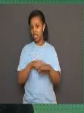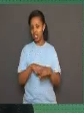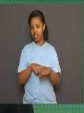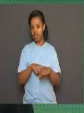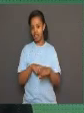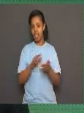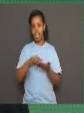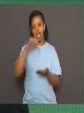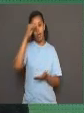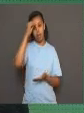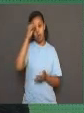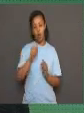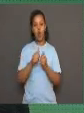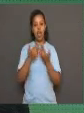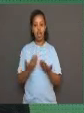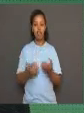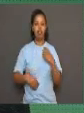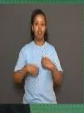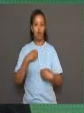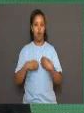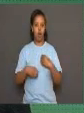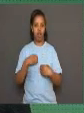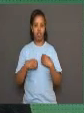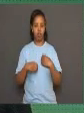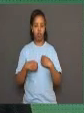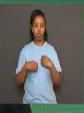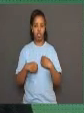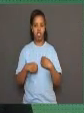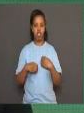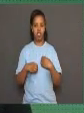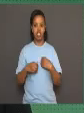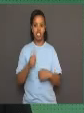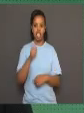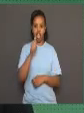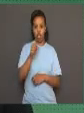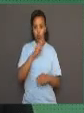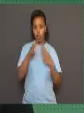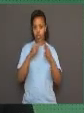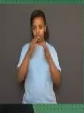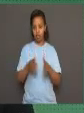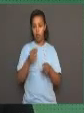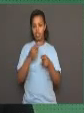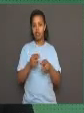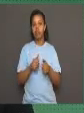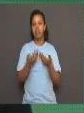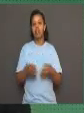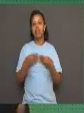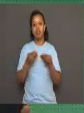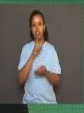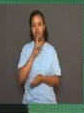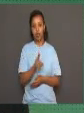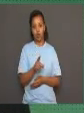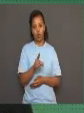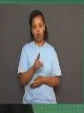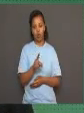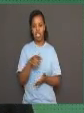we will learn how organisms are given their scientific names. We